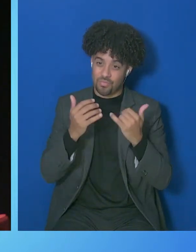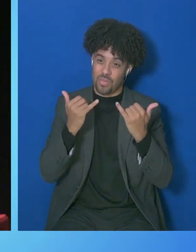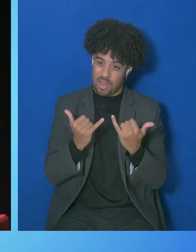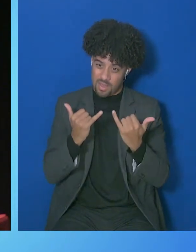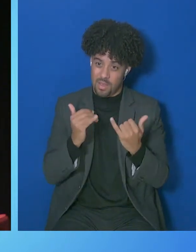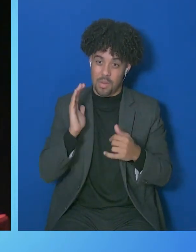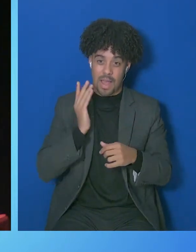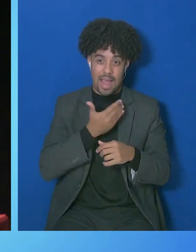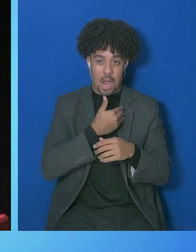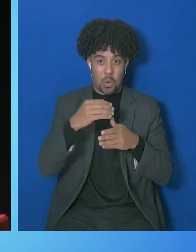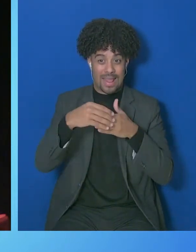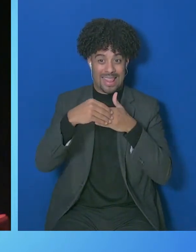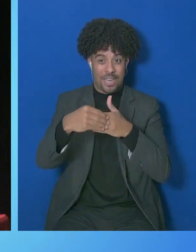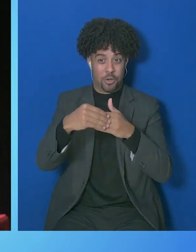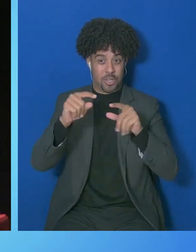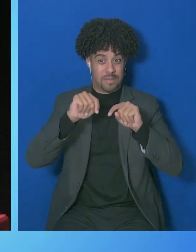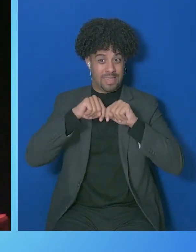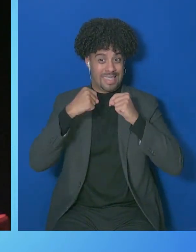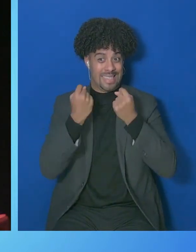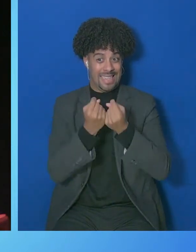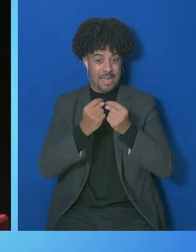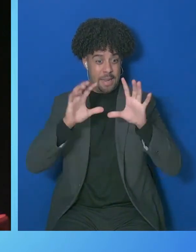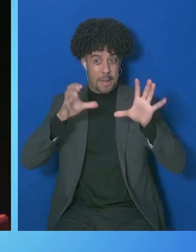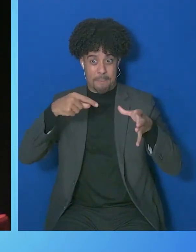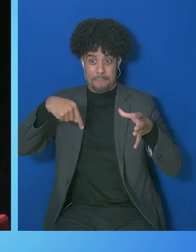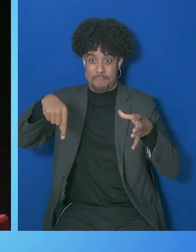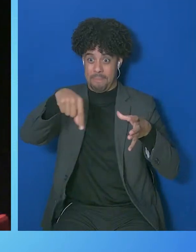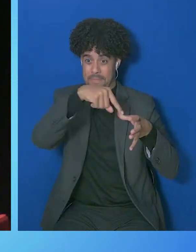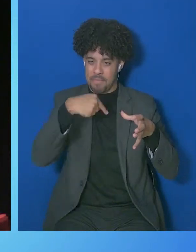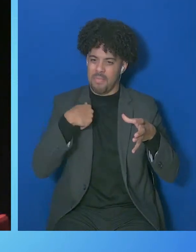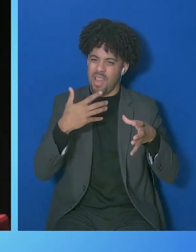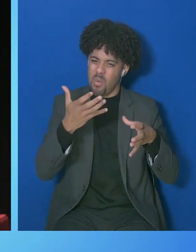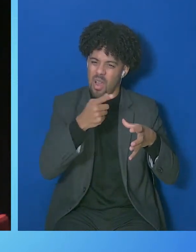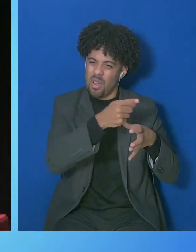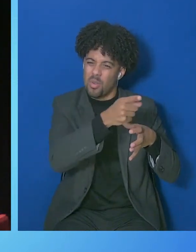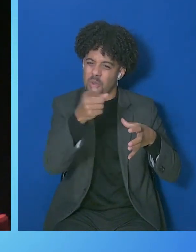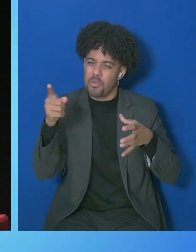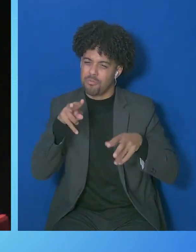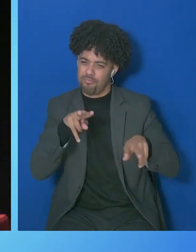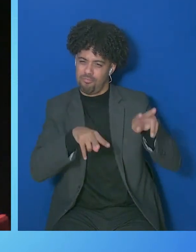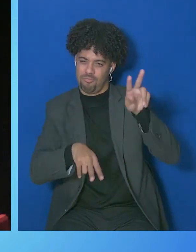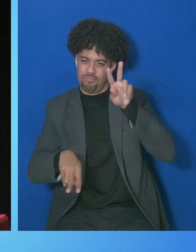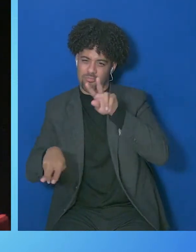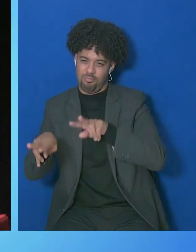who we have leading our programs here at ASDB.